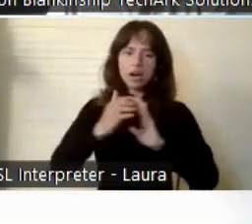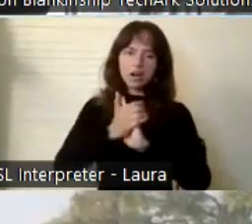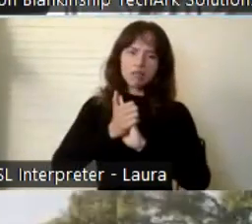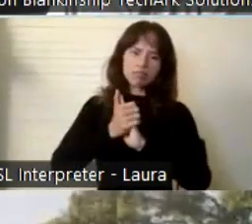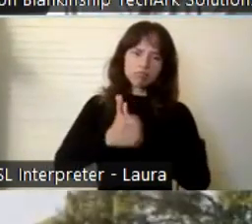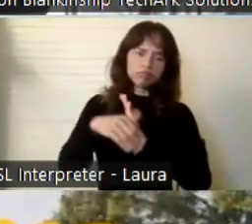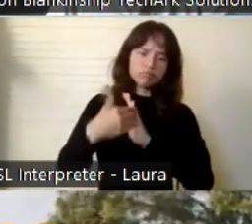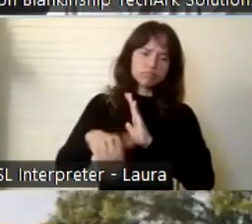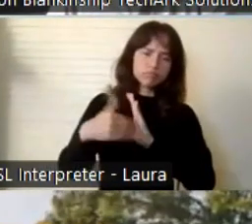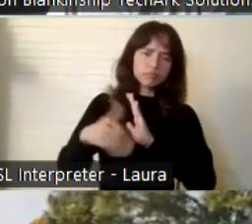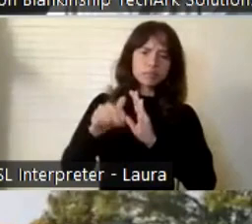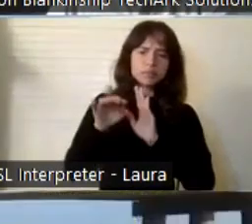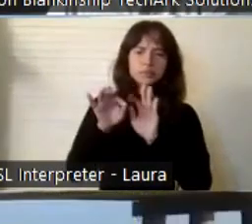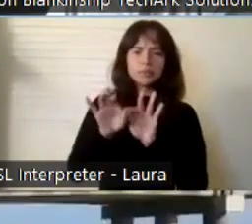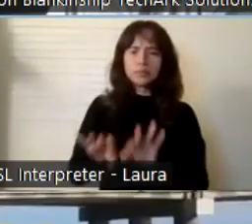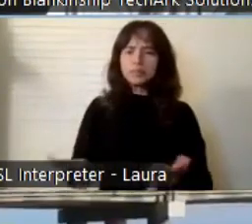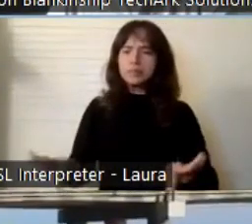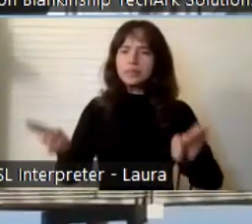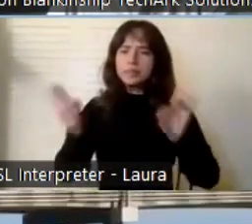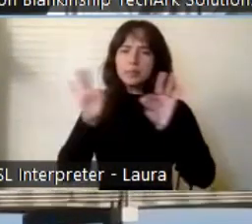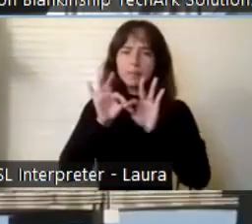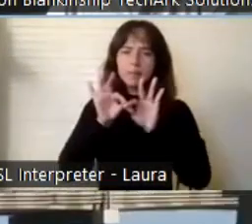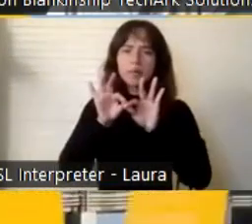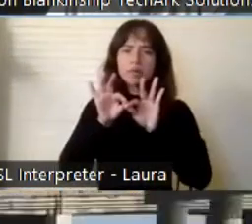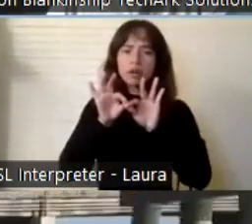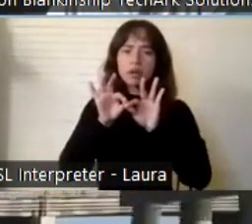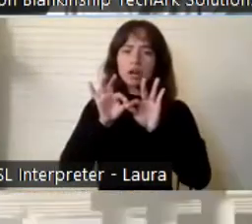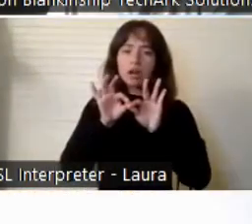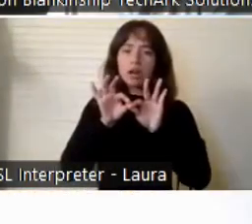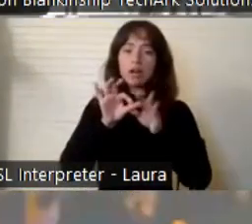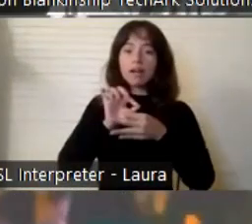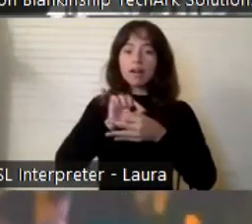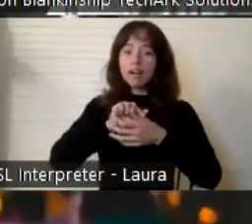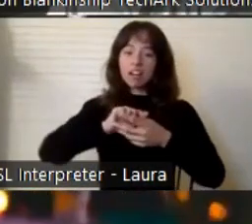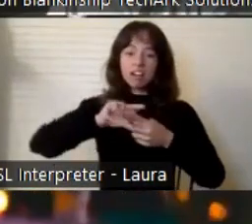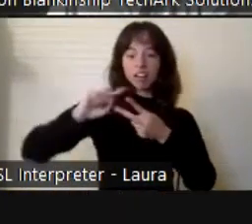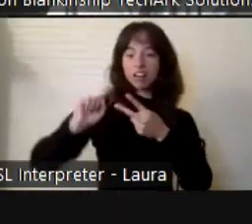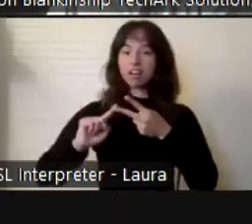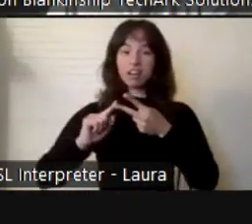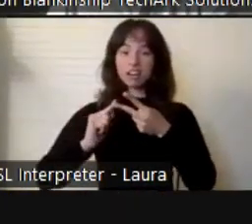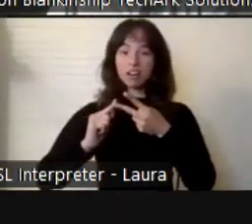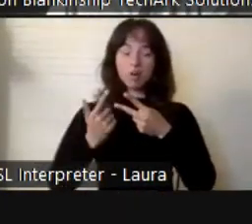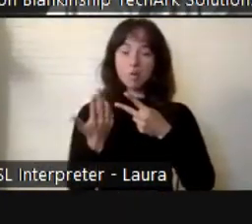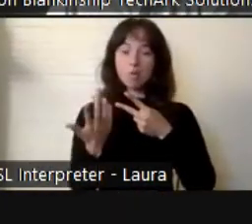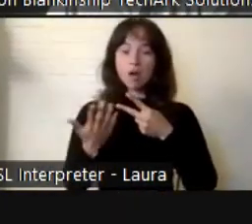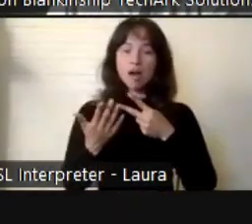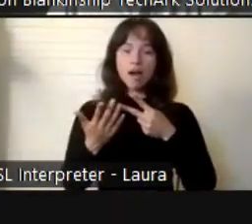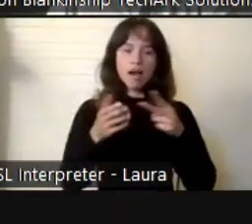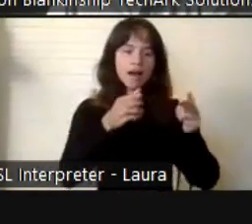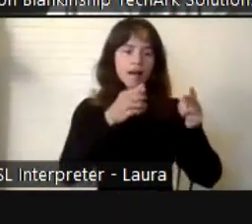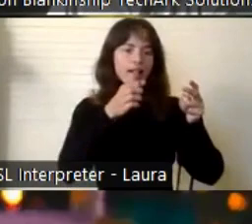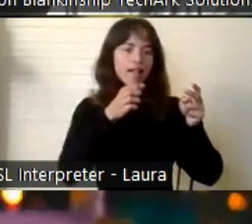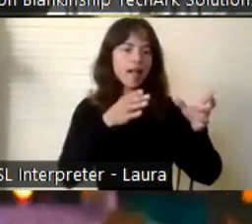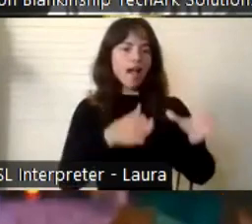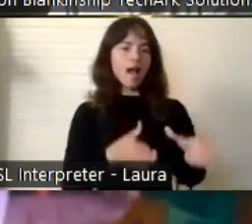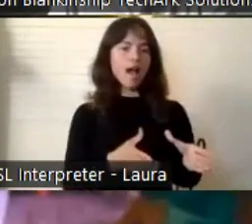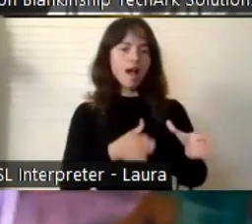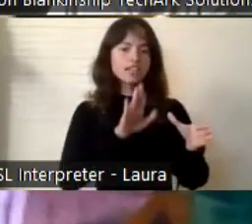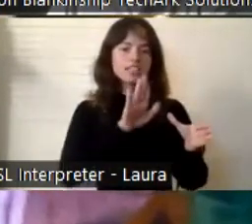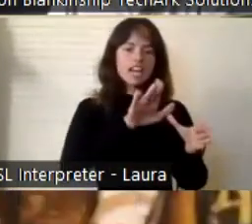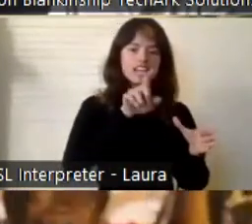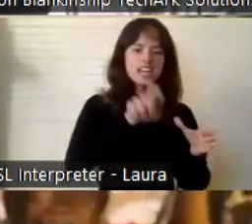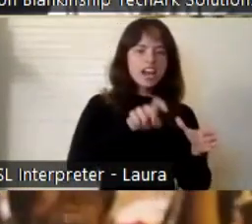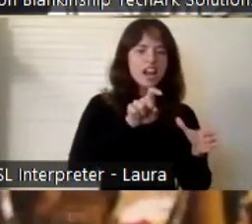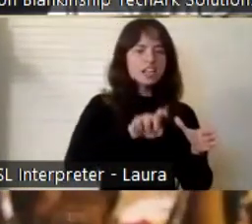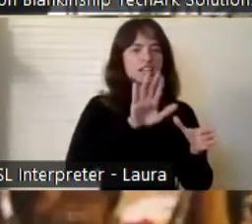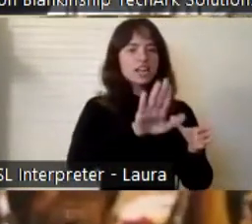client needs, not just something you want to do. So let's talk about the interplay between TechArk and the customer here Sure.